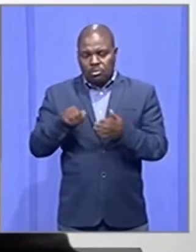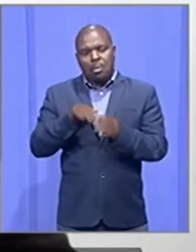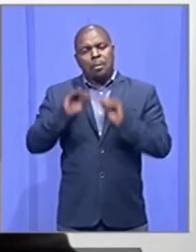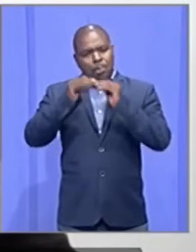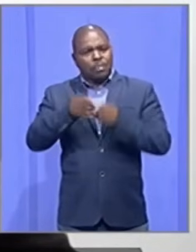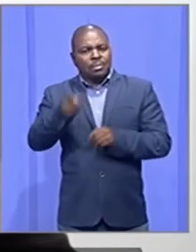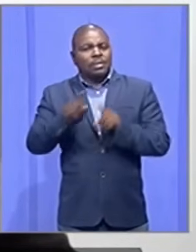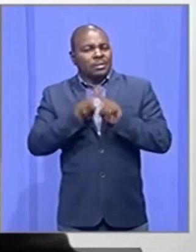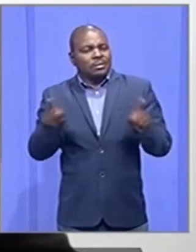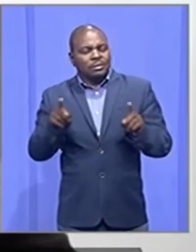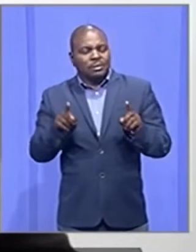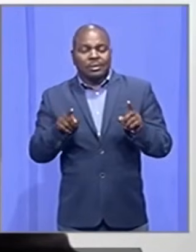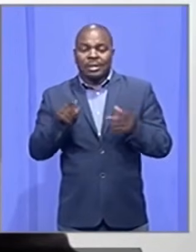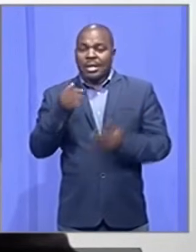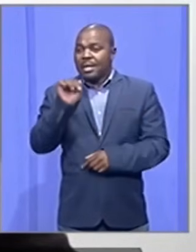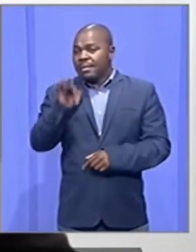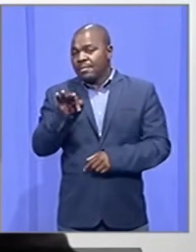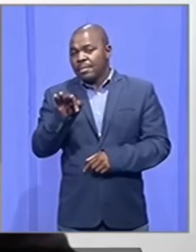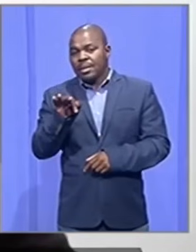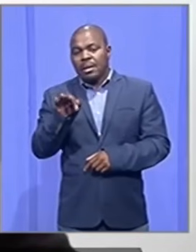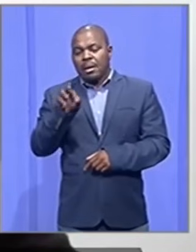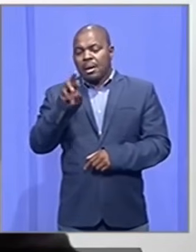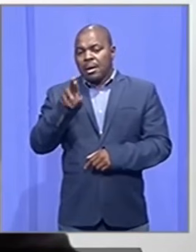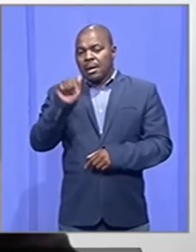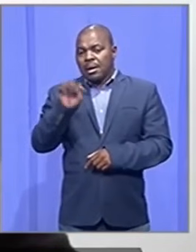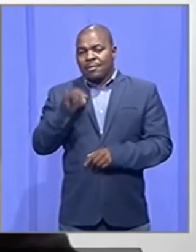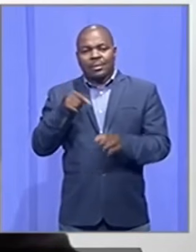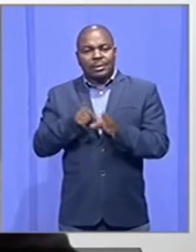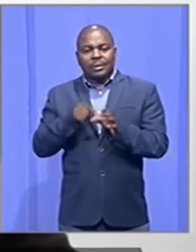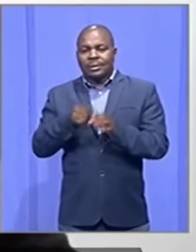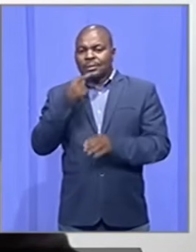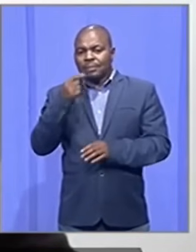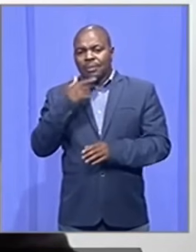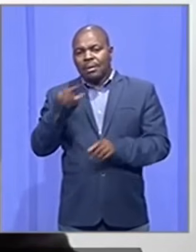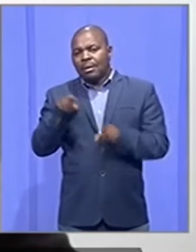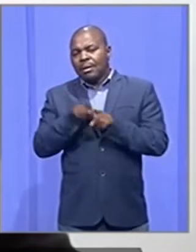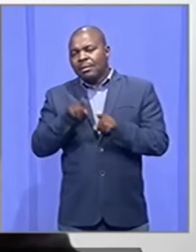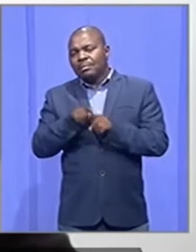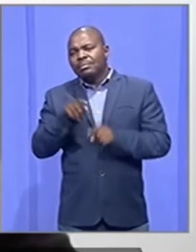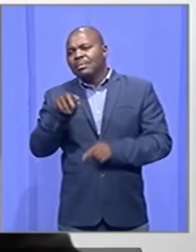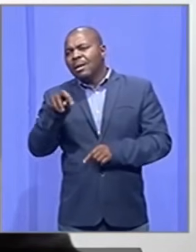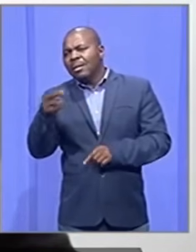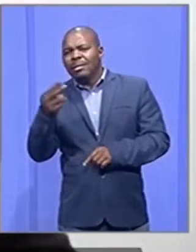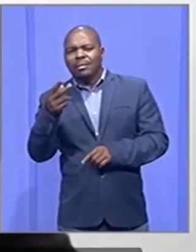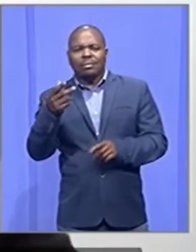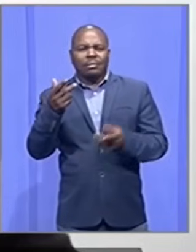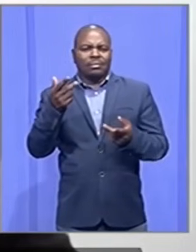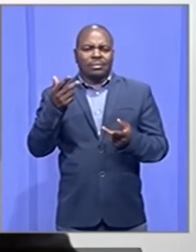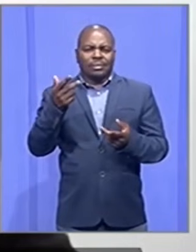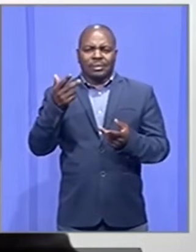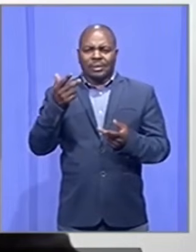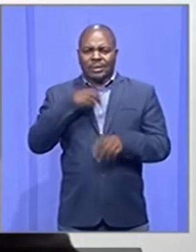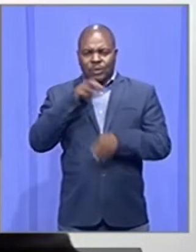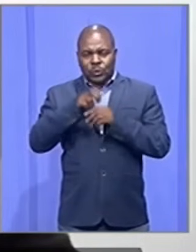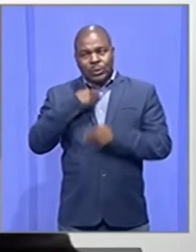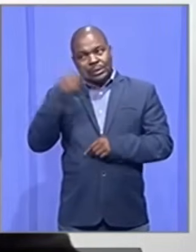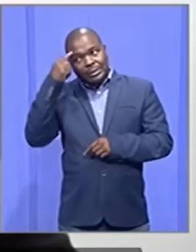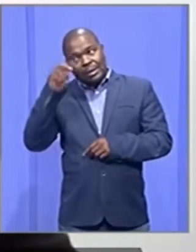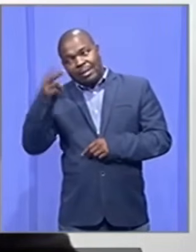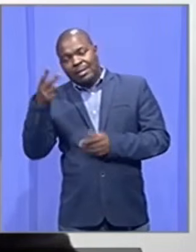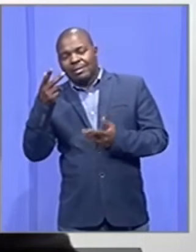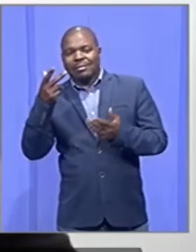that a ref has some other further conditions, maybe they should consider those